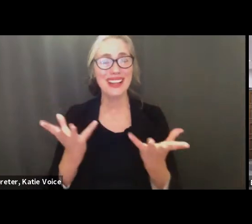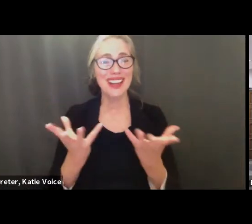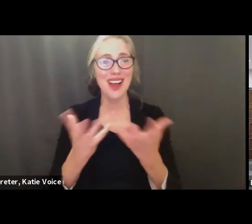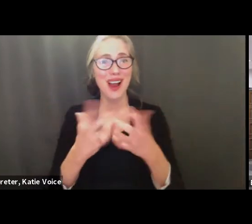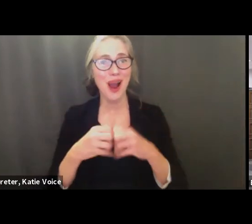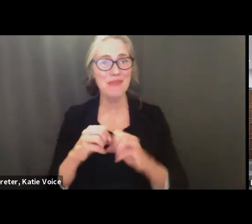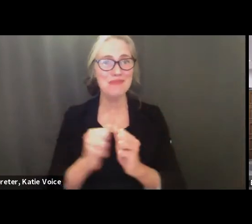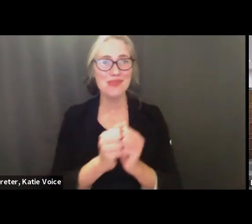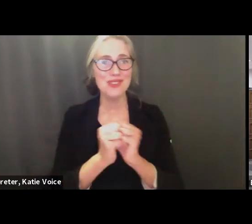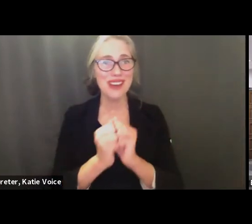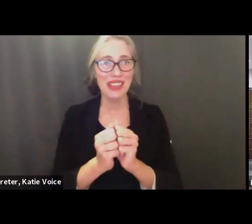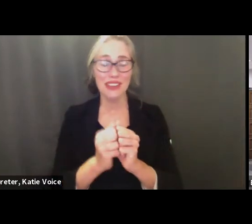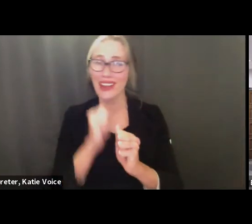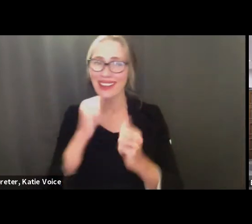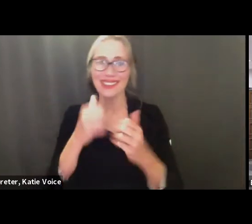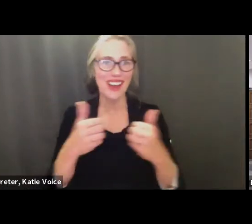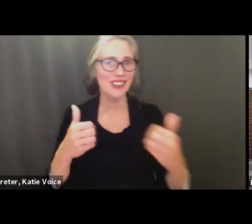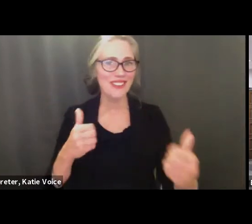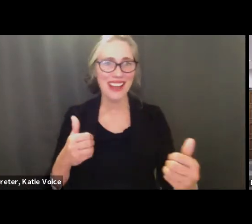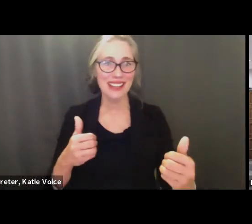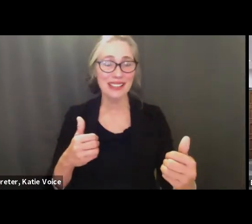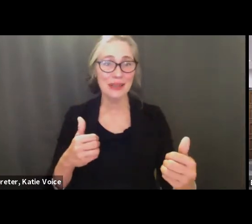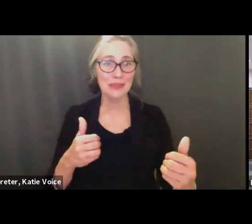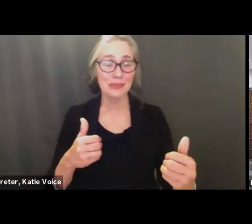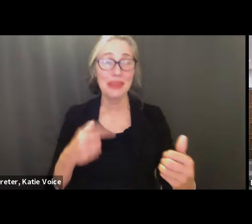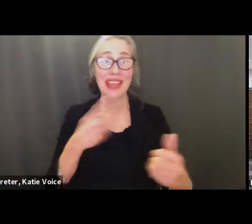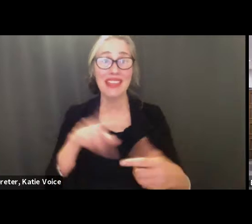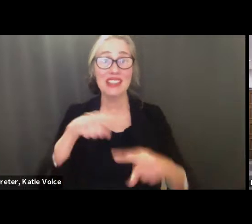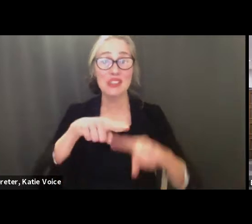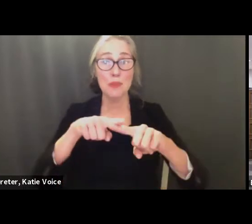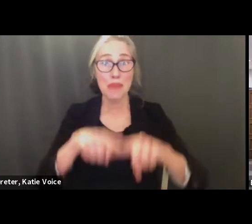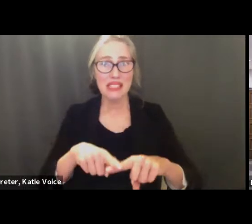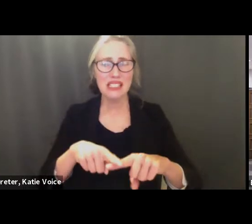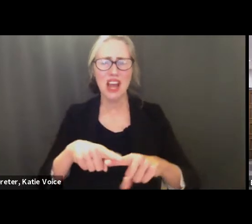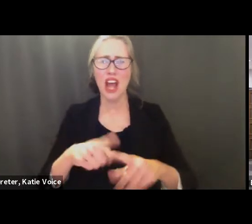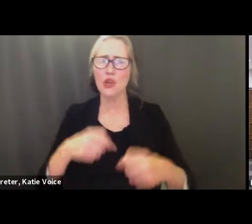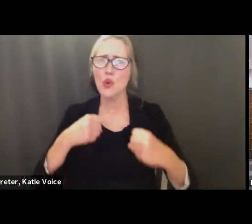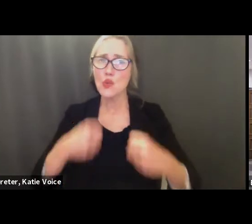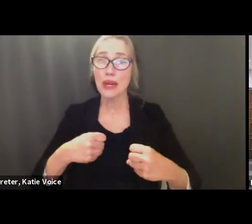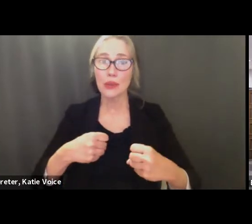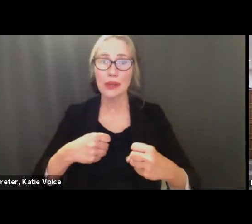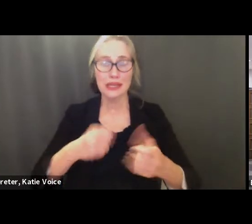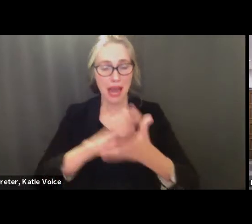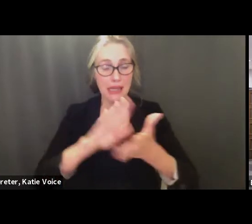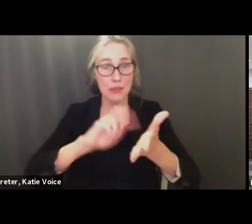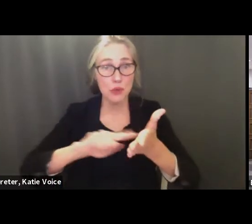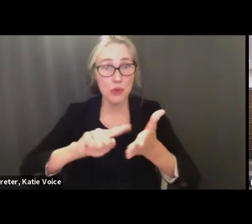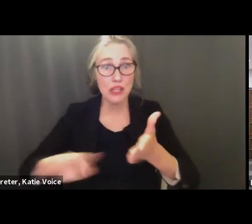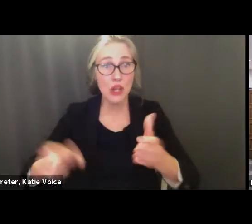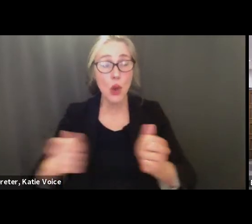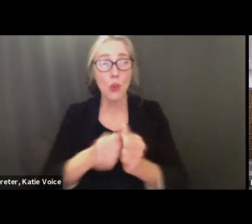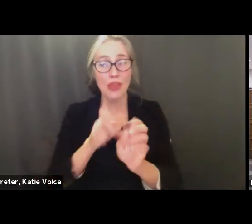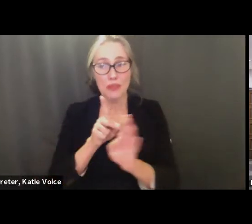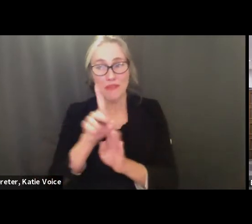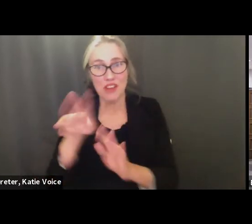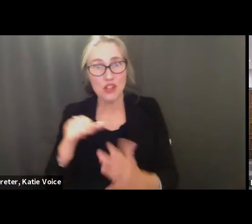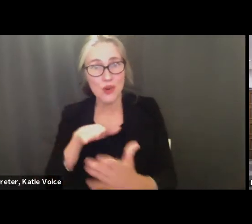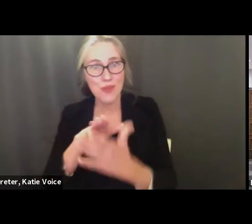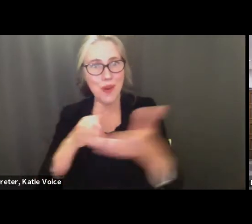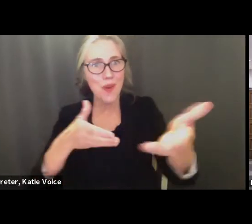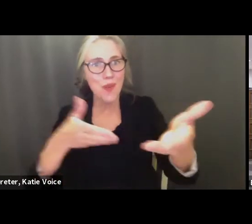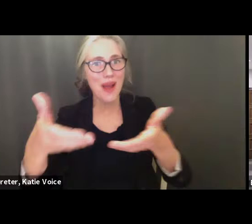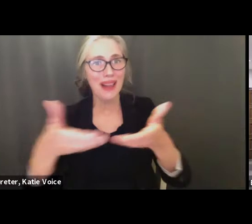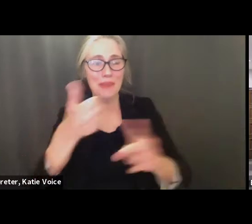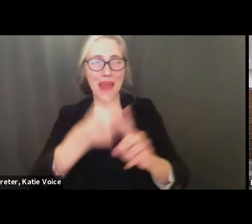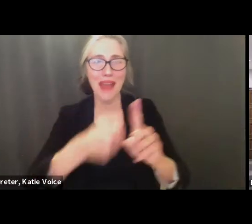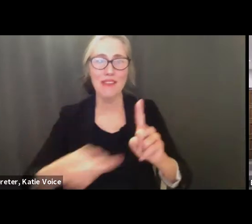us. Quality trainings are based on rigorous academic research. They're coupled with a professional approach that welcomes